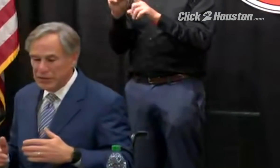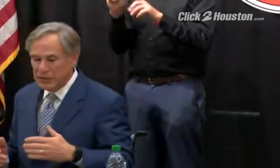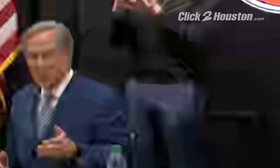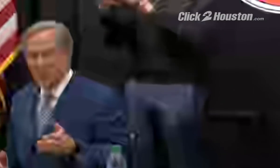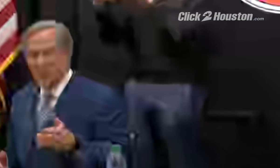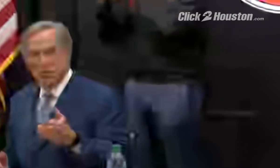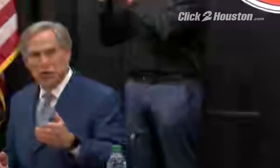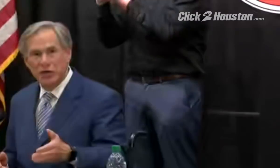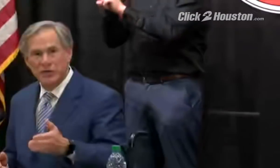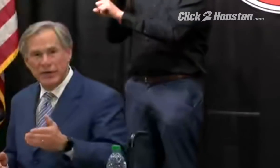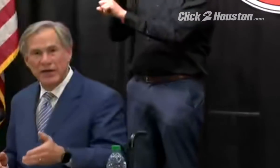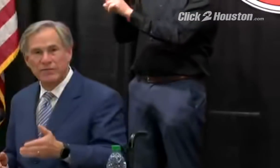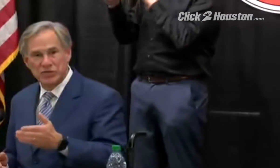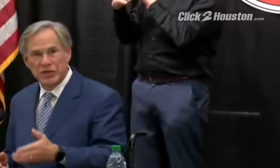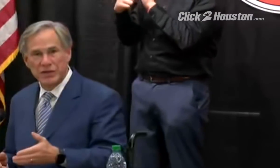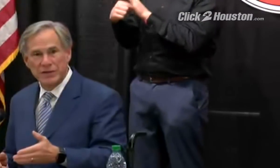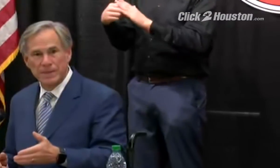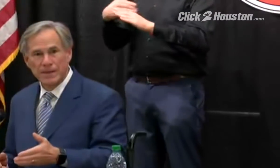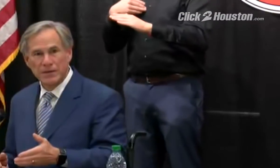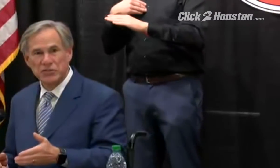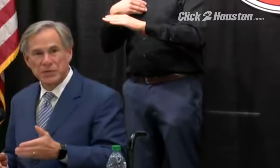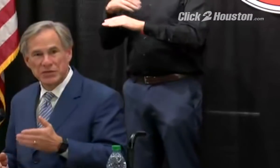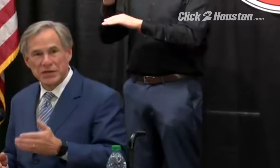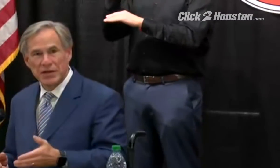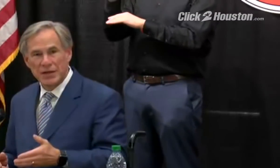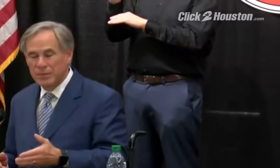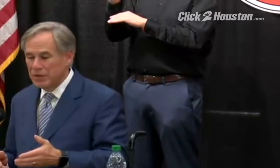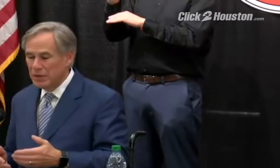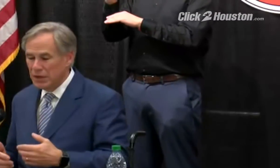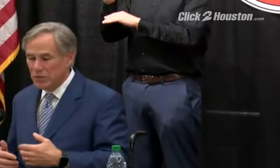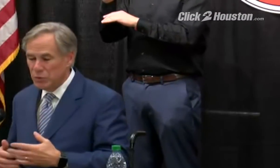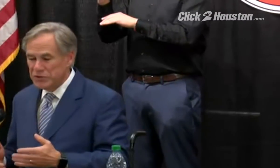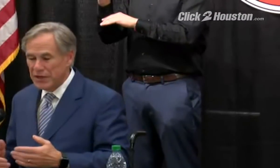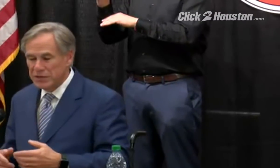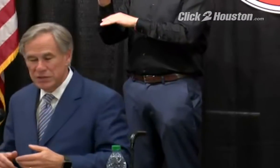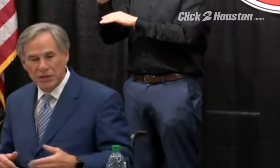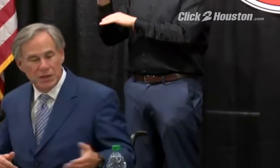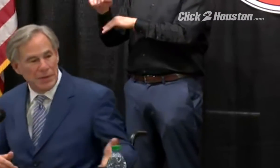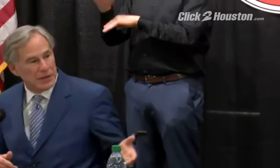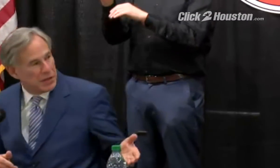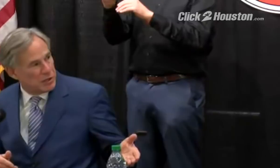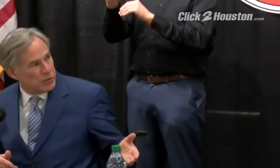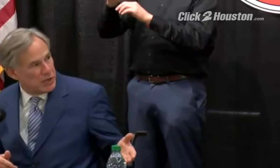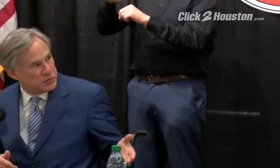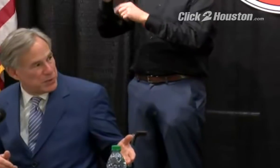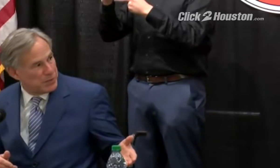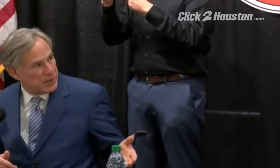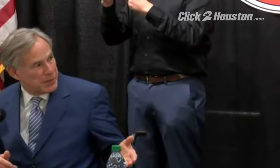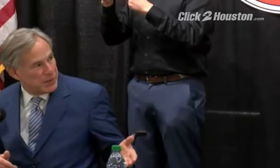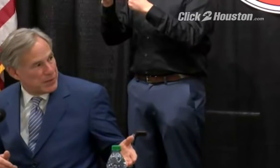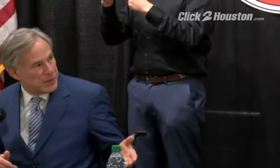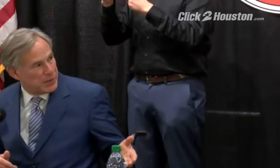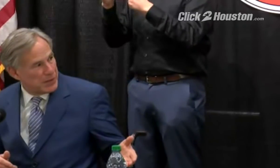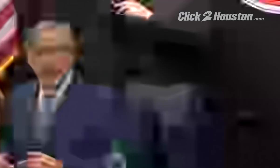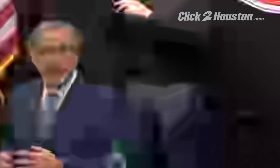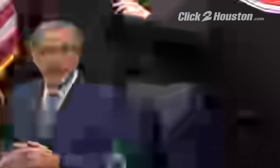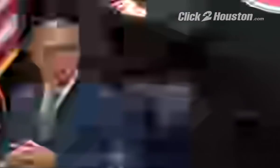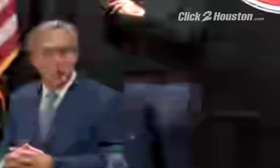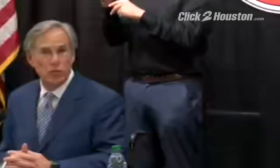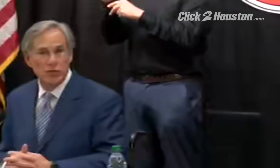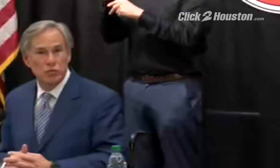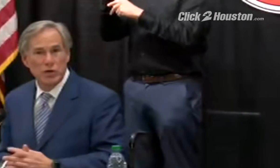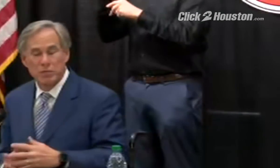Paso, there is an alternative care facility that's been set up, which has about 100 hospital beds,